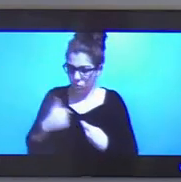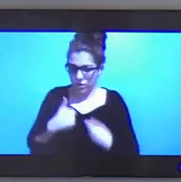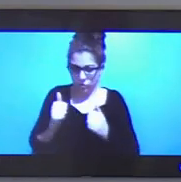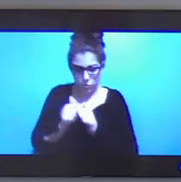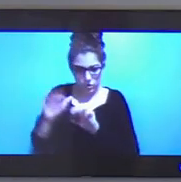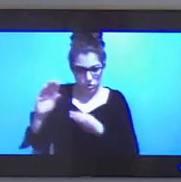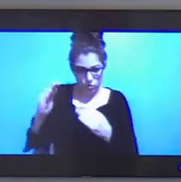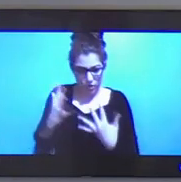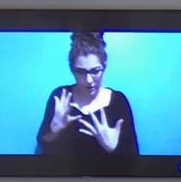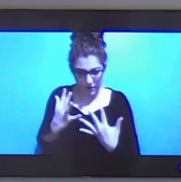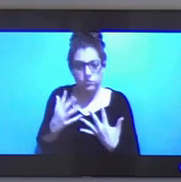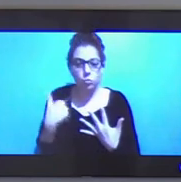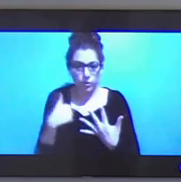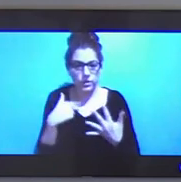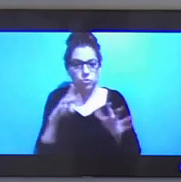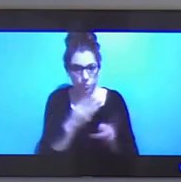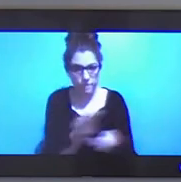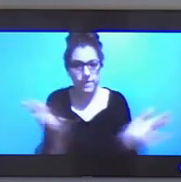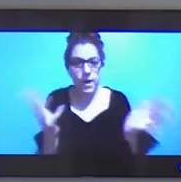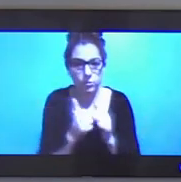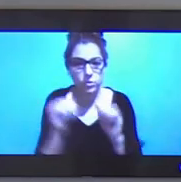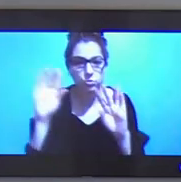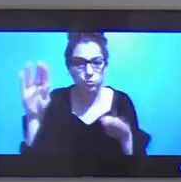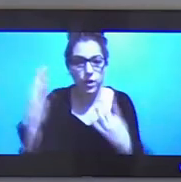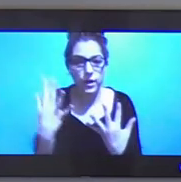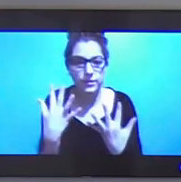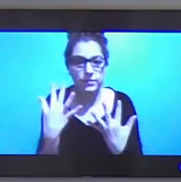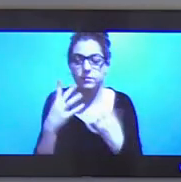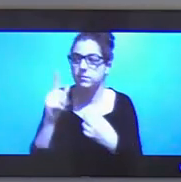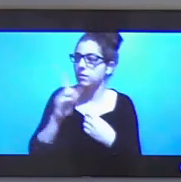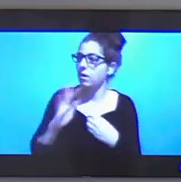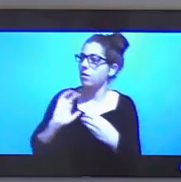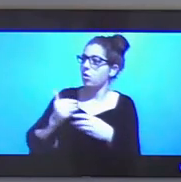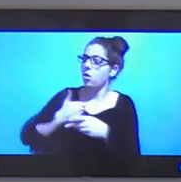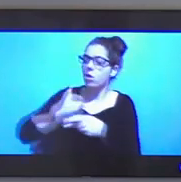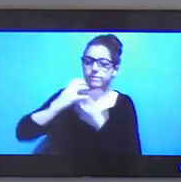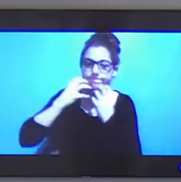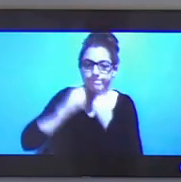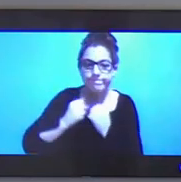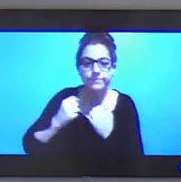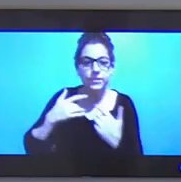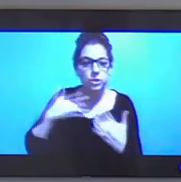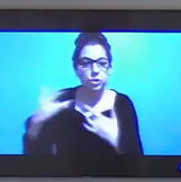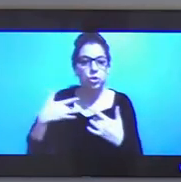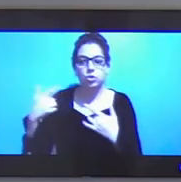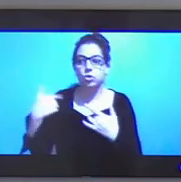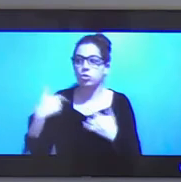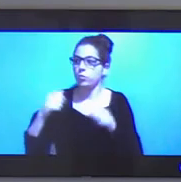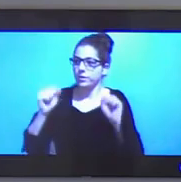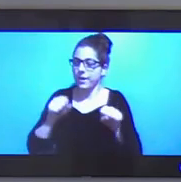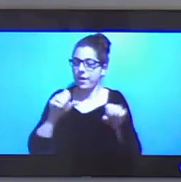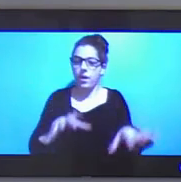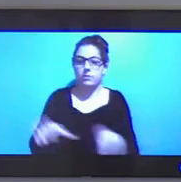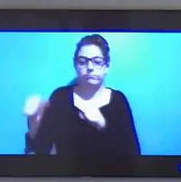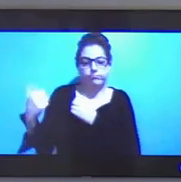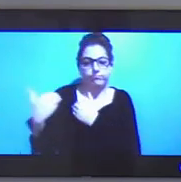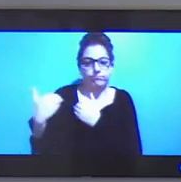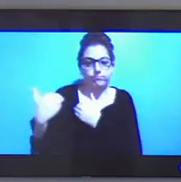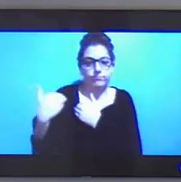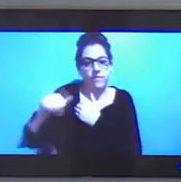they? To give God our cares and concerns so we can bear the cares and concerns of